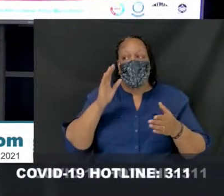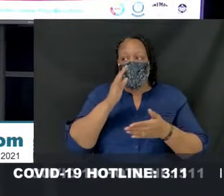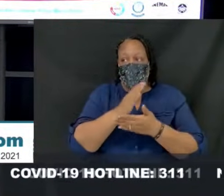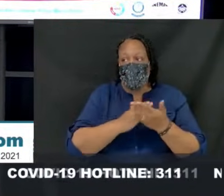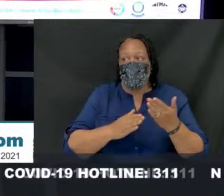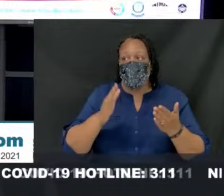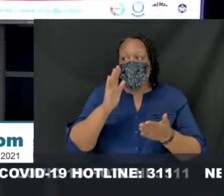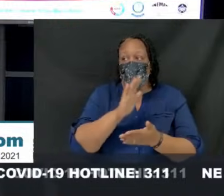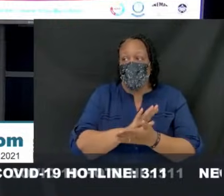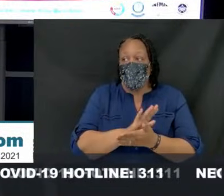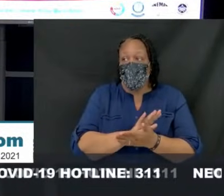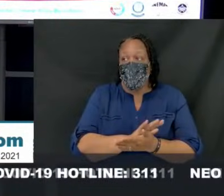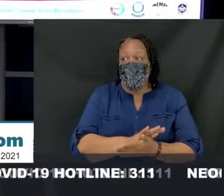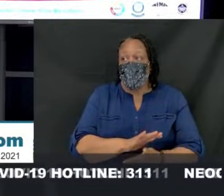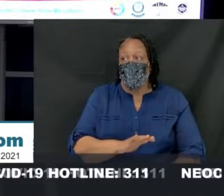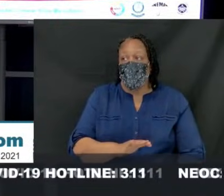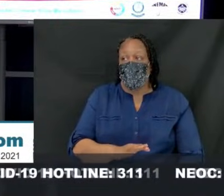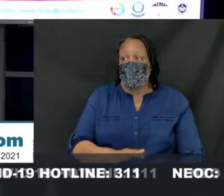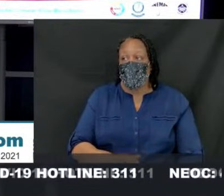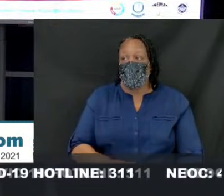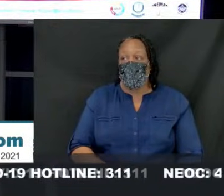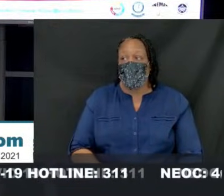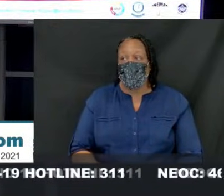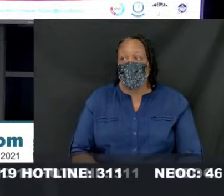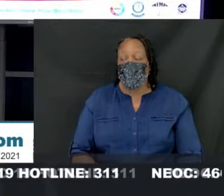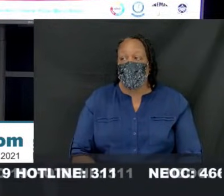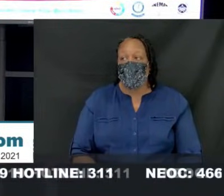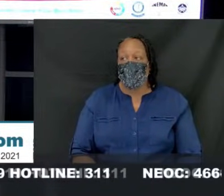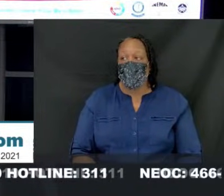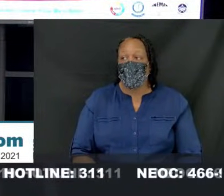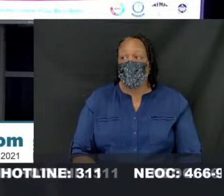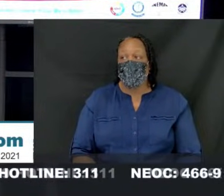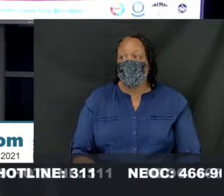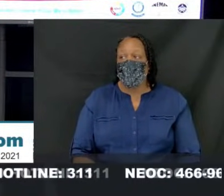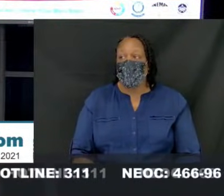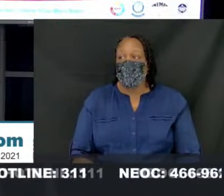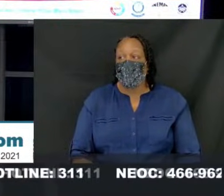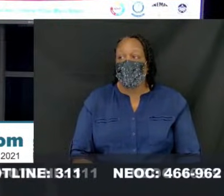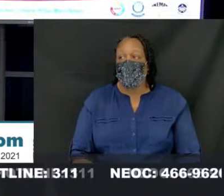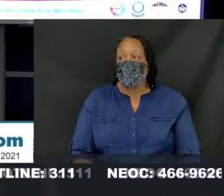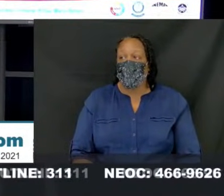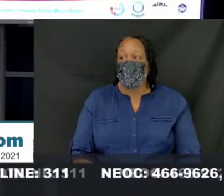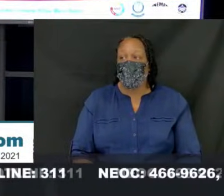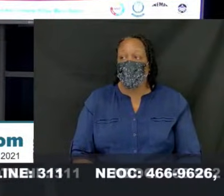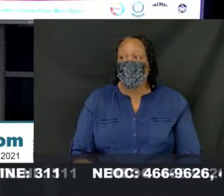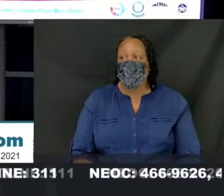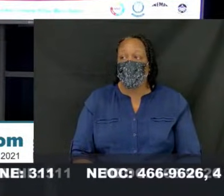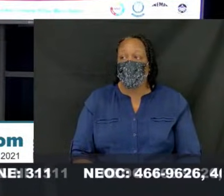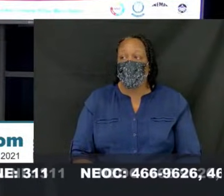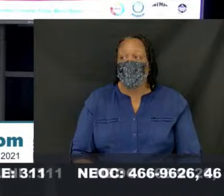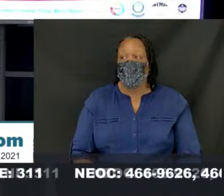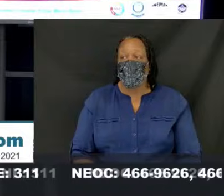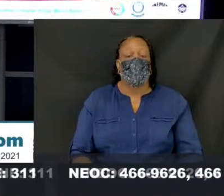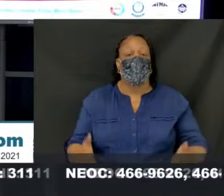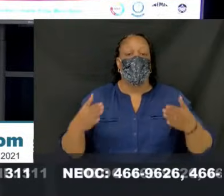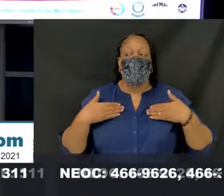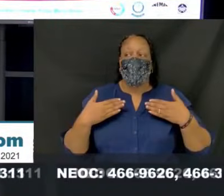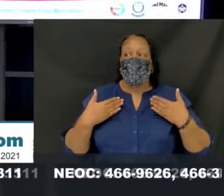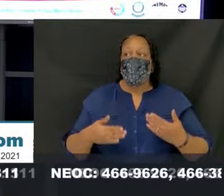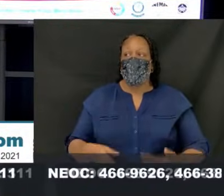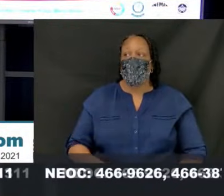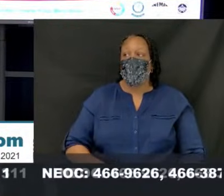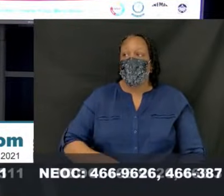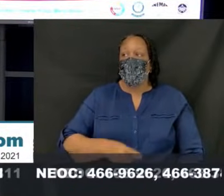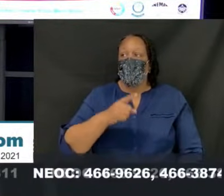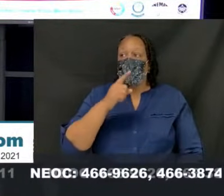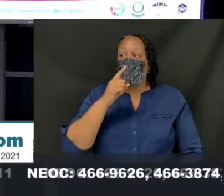is one private school, I don't want to name them for the others to get offended, but I was happy to hear that they had a